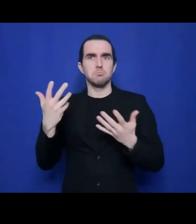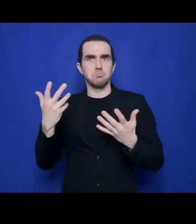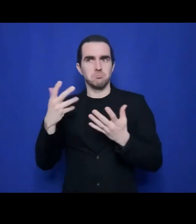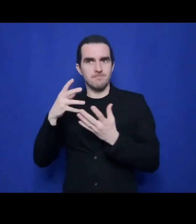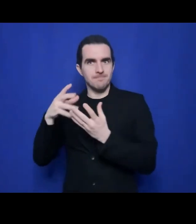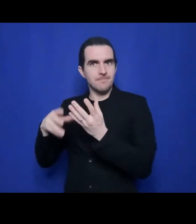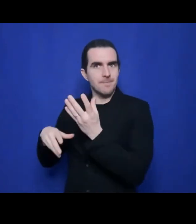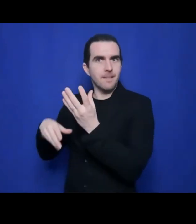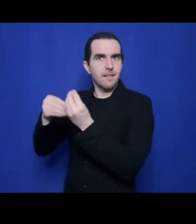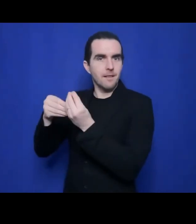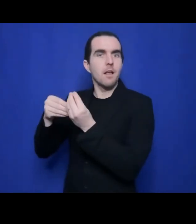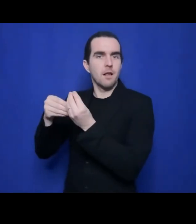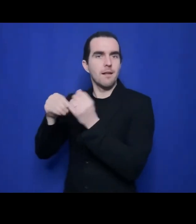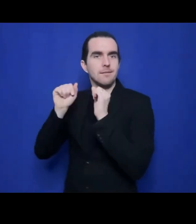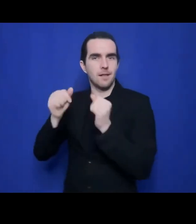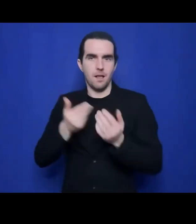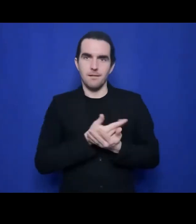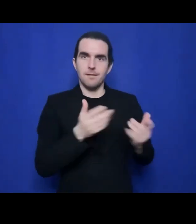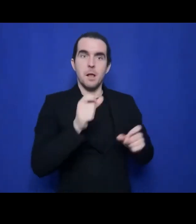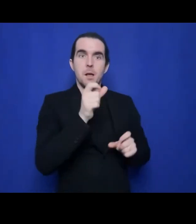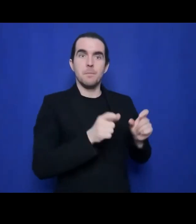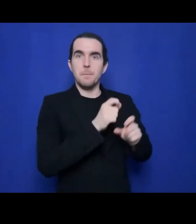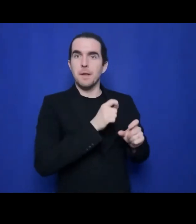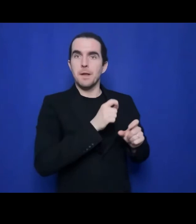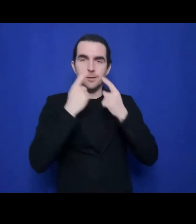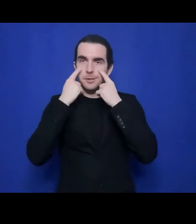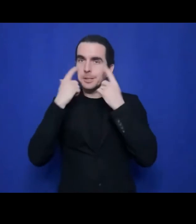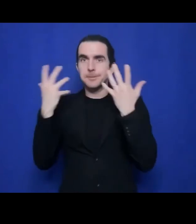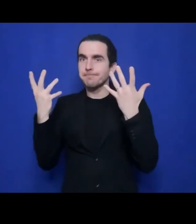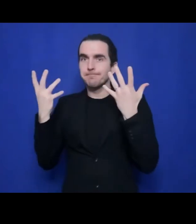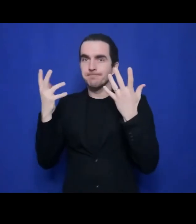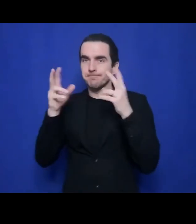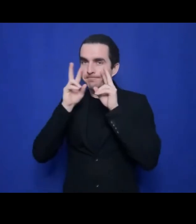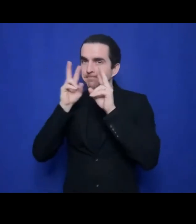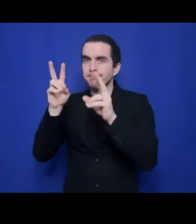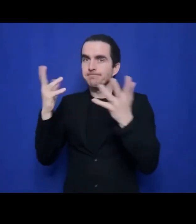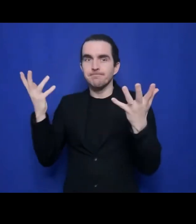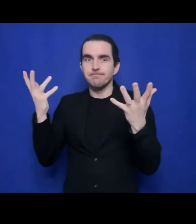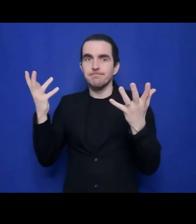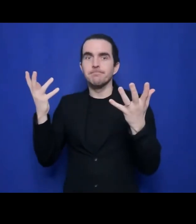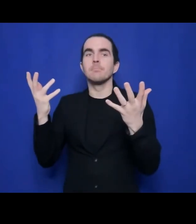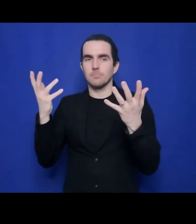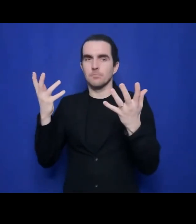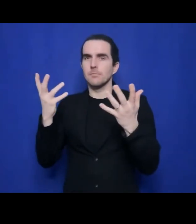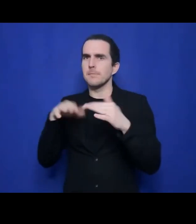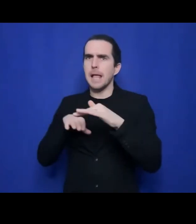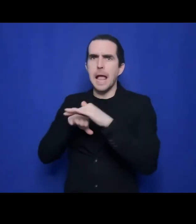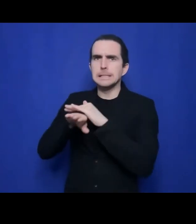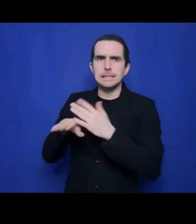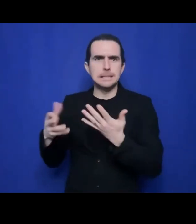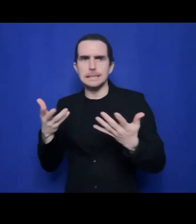have access to multiple materials that haven't been dubbed to our